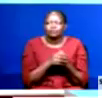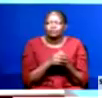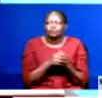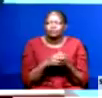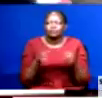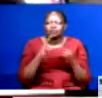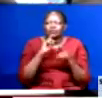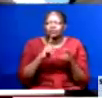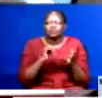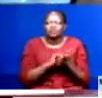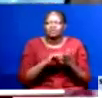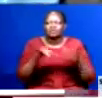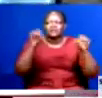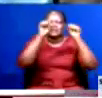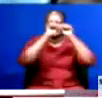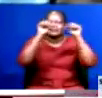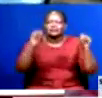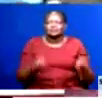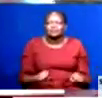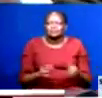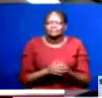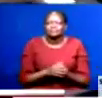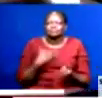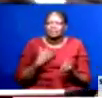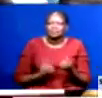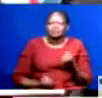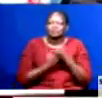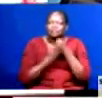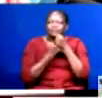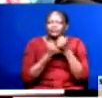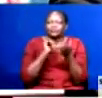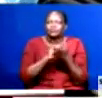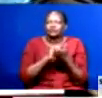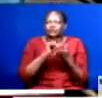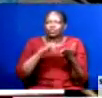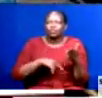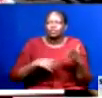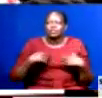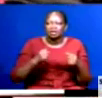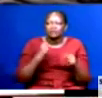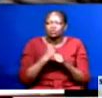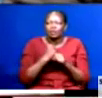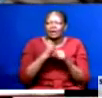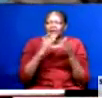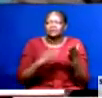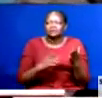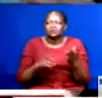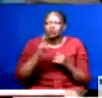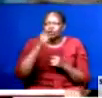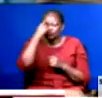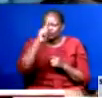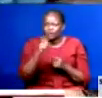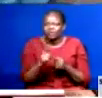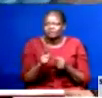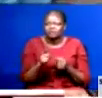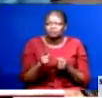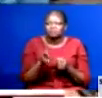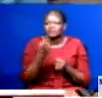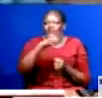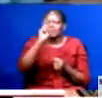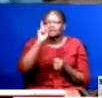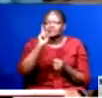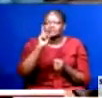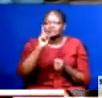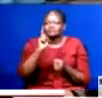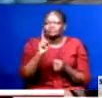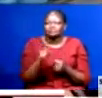they are already in the system. I support that what the health workers are looking for is justified, is